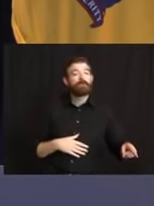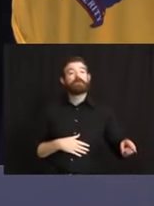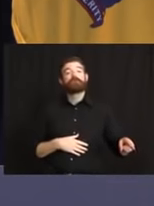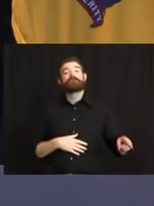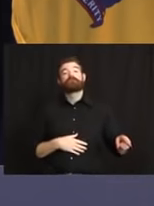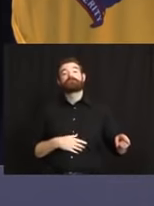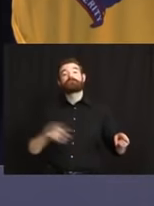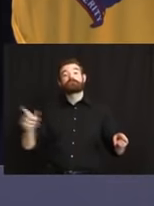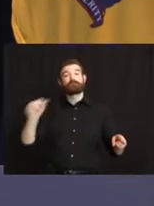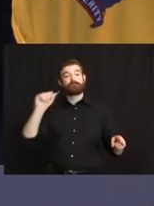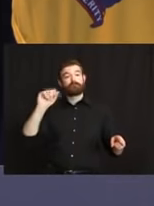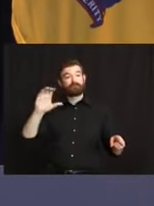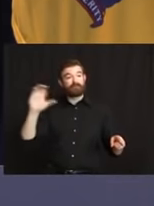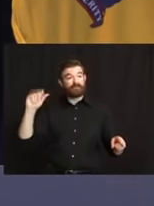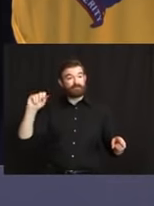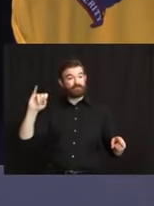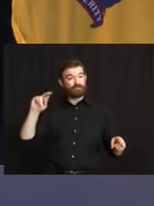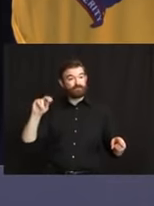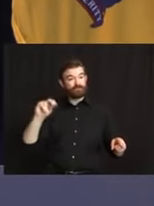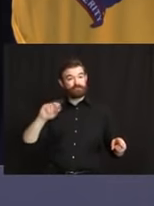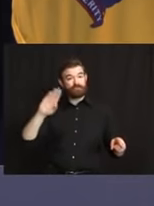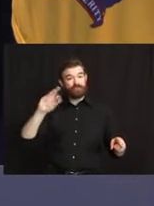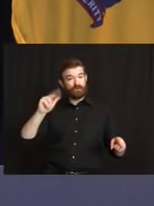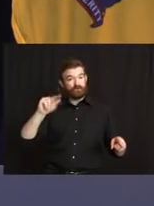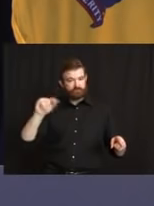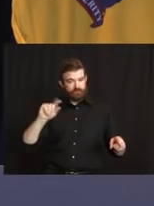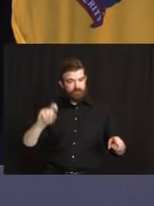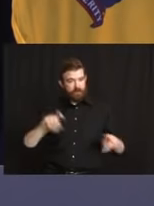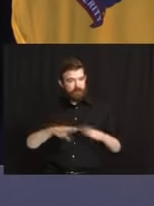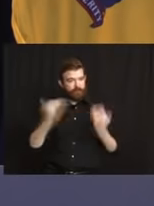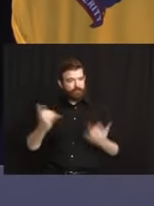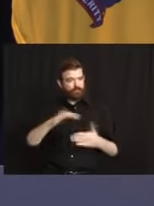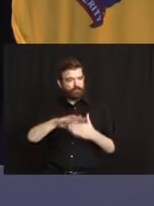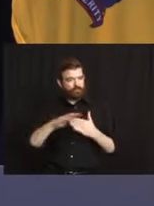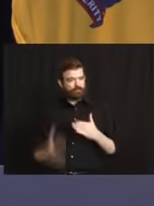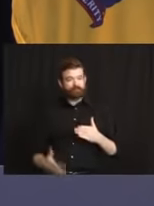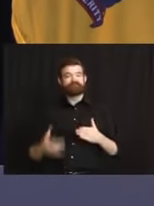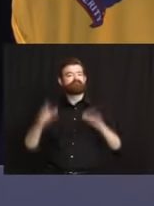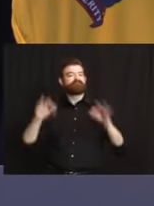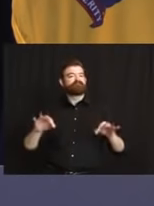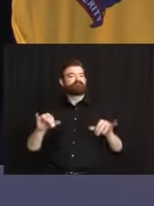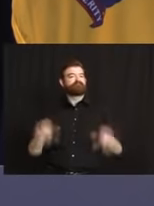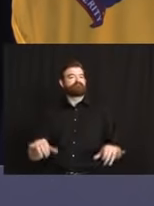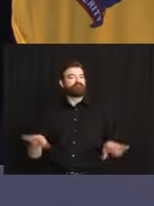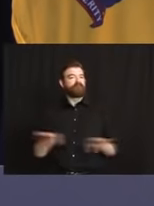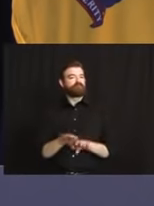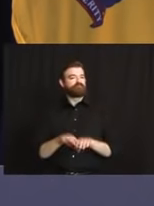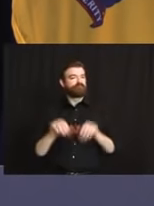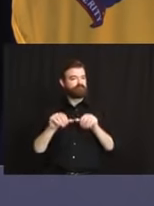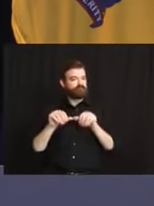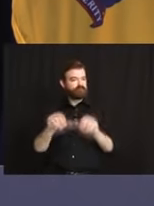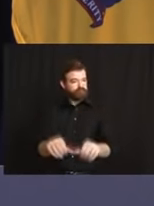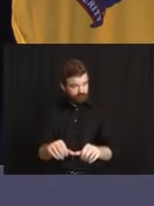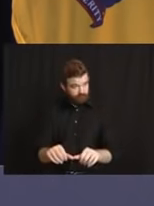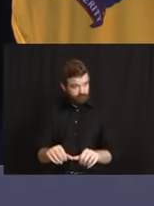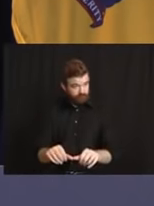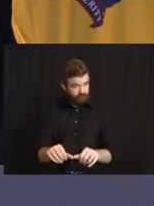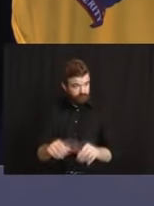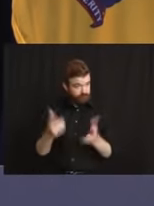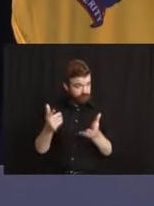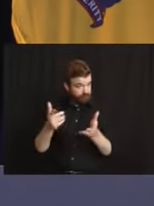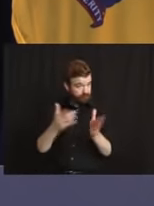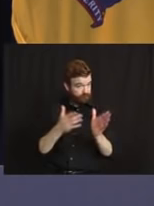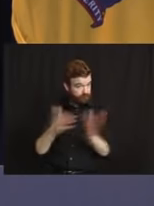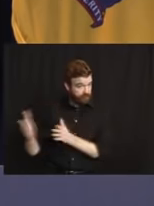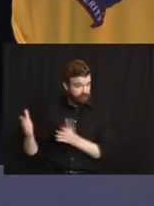not reopen this weekend. Are you considering an exemption for casinos for indoor dining, given the amount of video scrutiny they face day to day with the Division of Gaming?